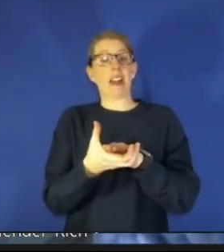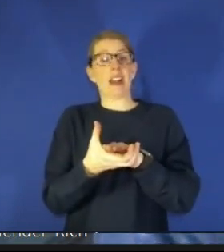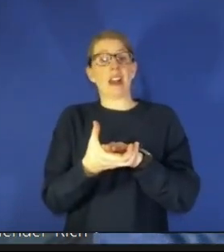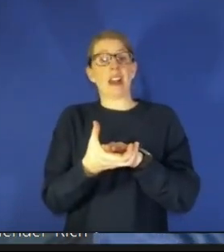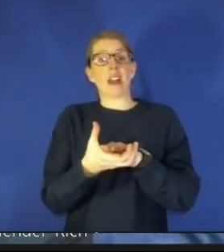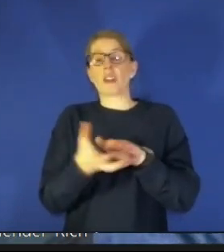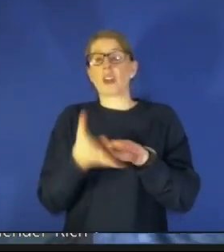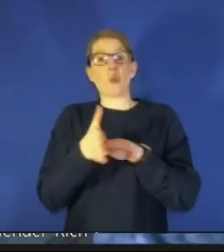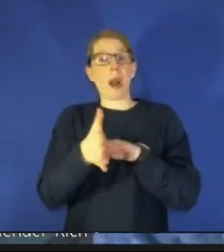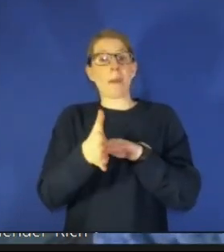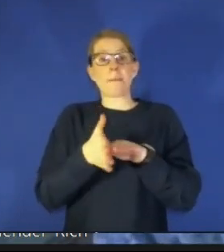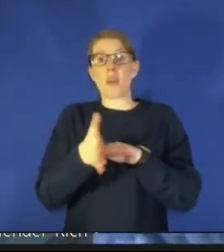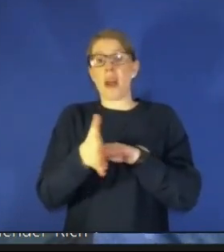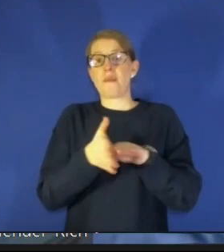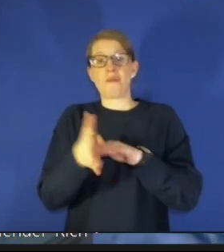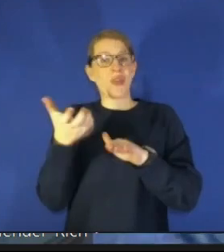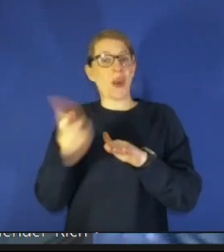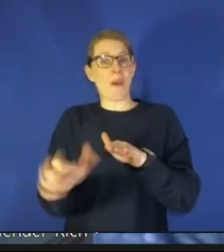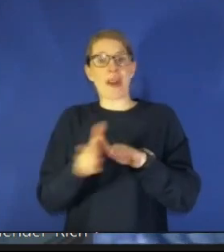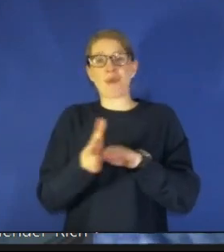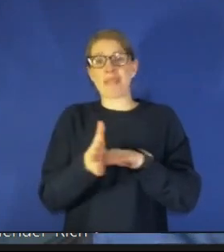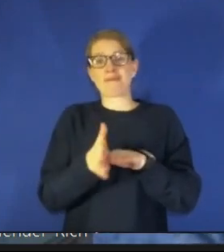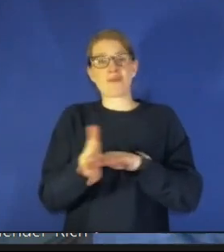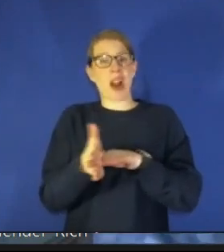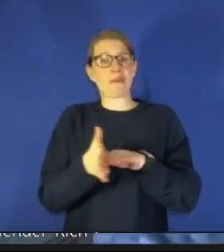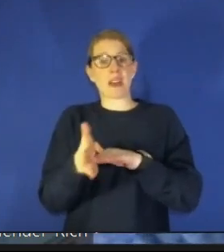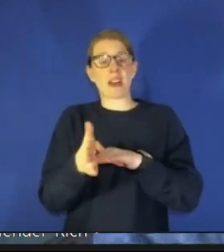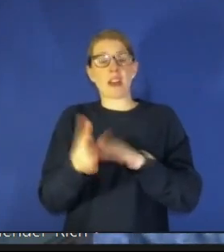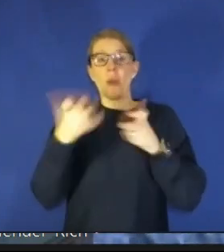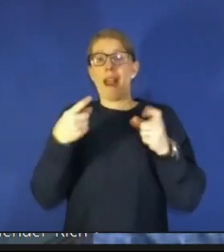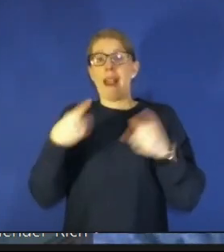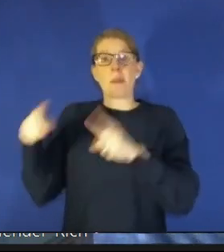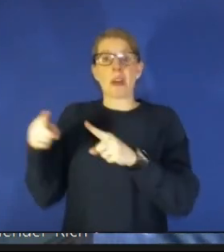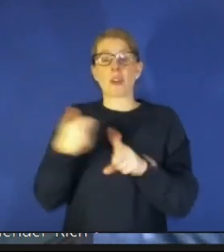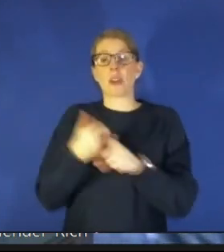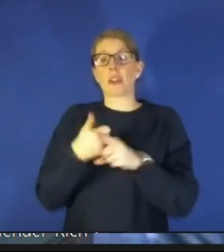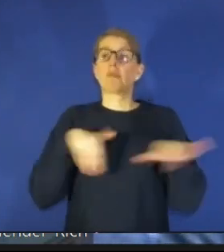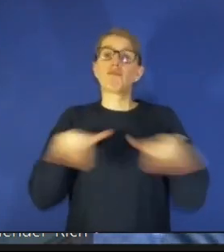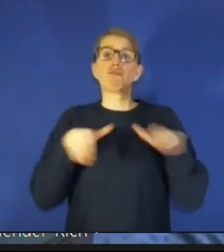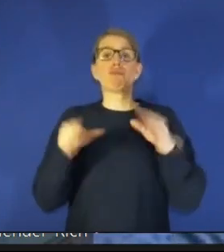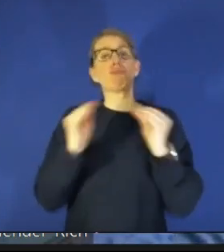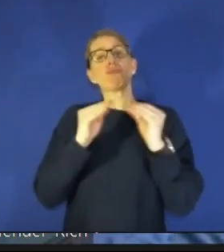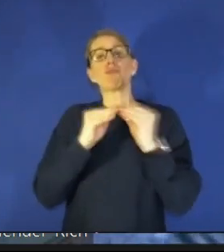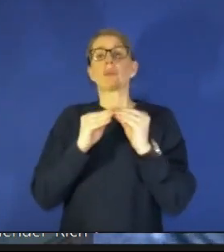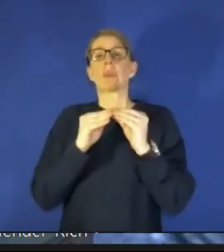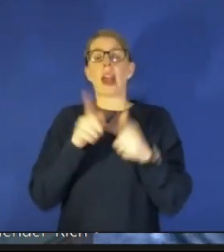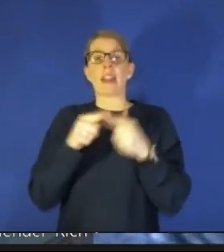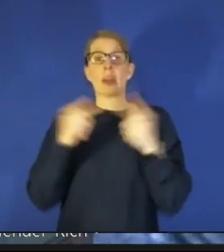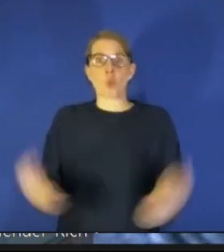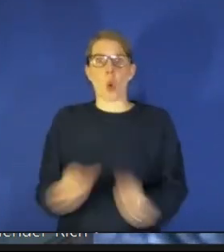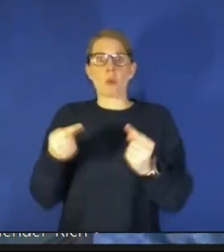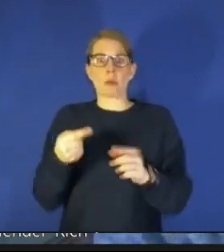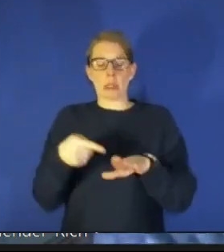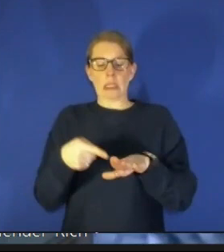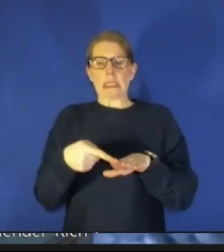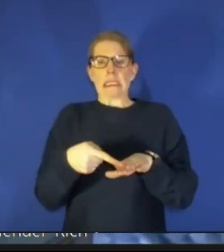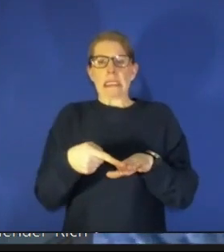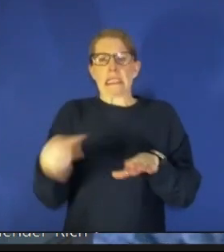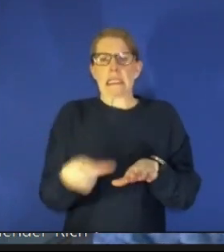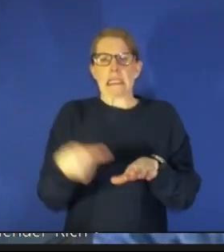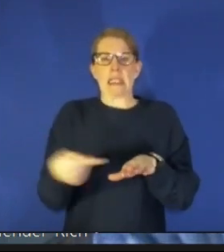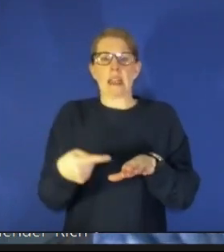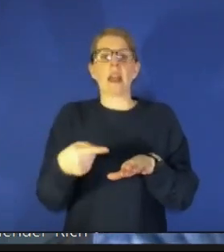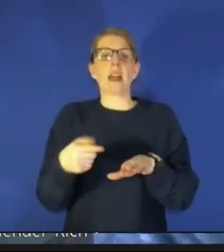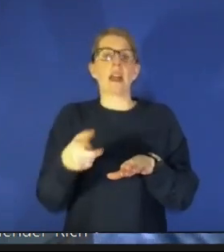rubbing, right? So something that we don't want to happen as you're out moving and walking more is getting a wound or something on that foot that's just going to set you